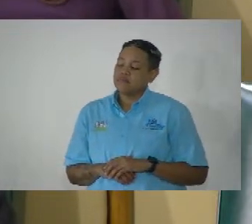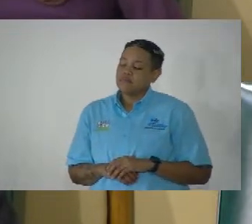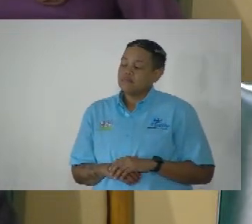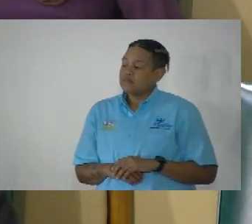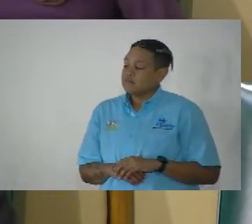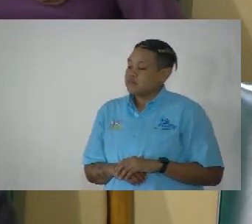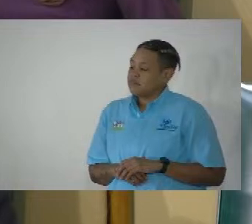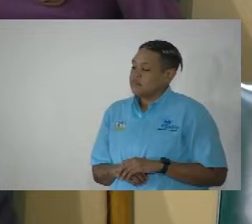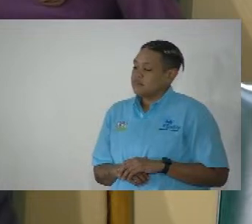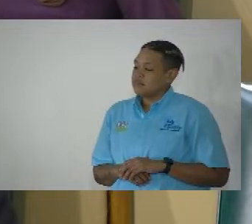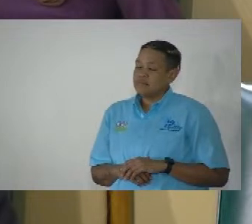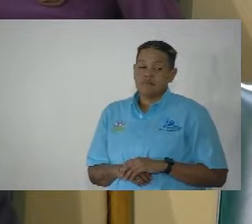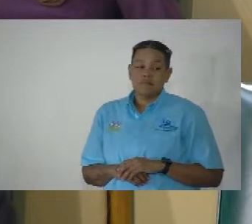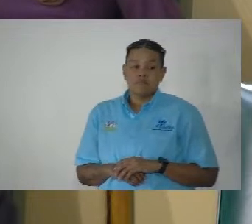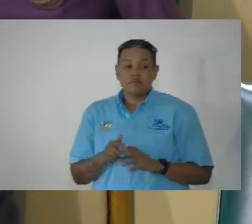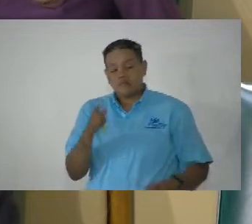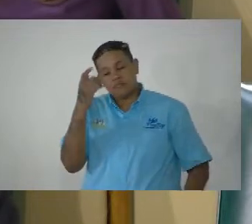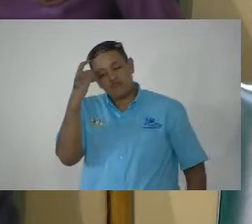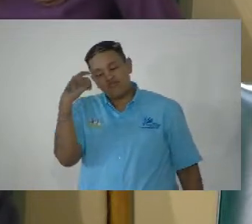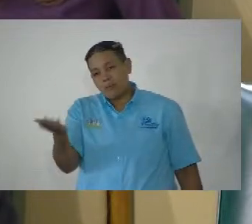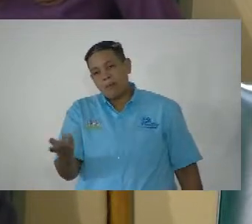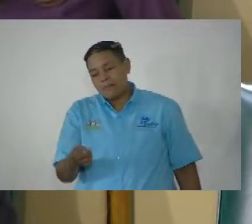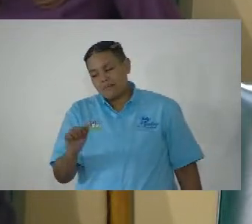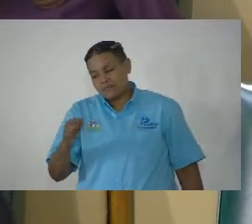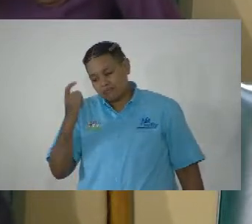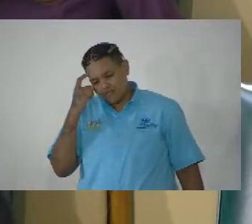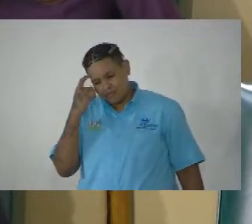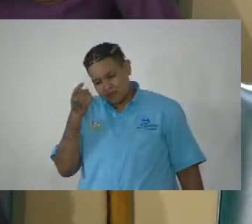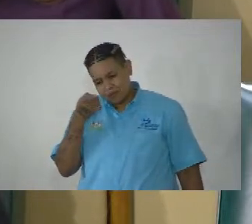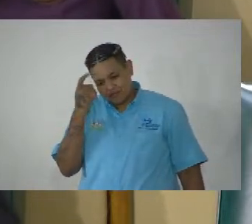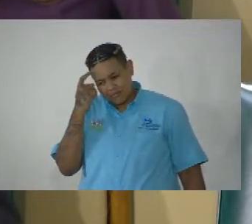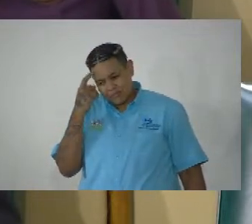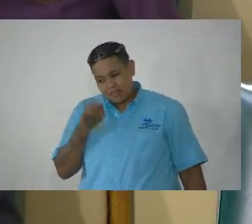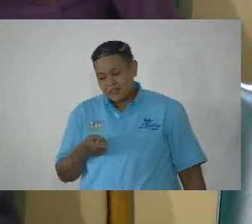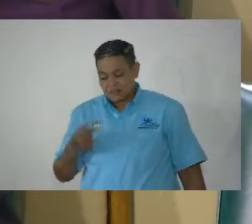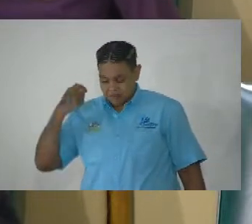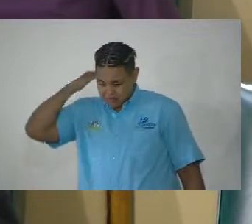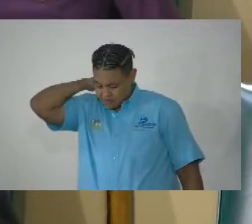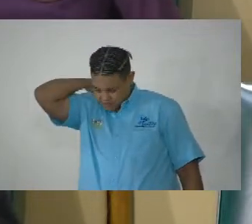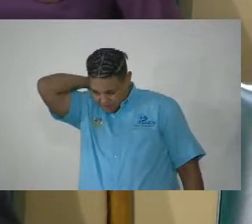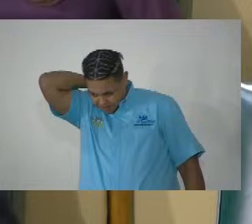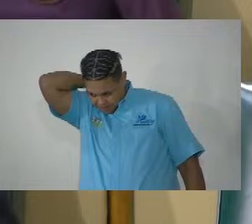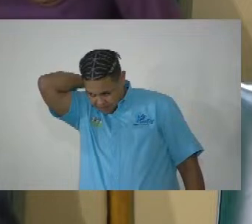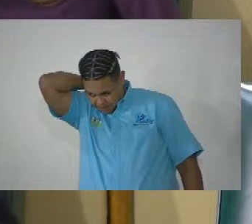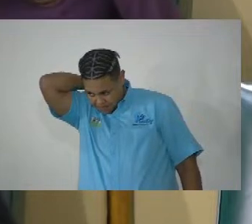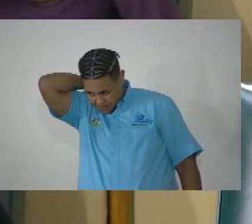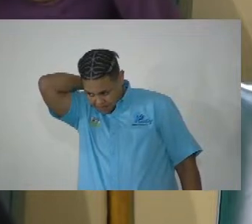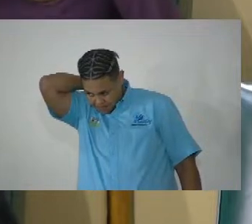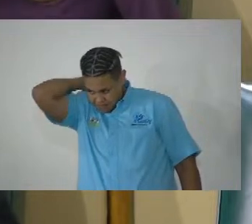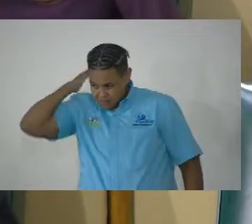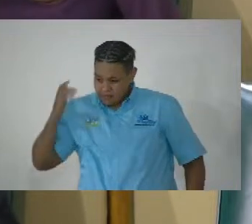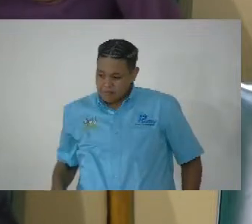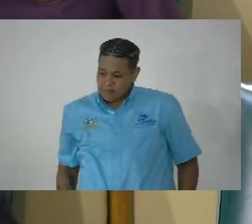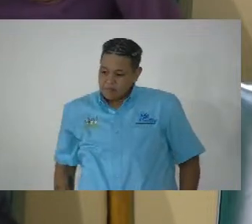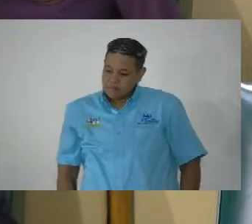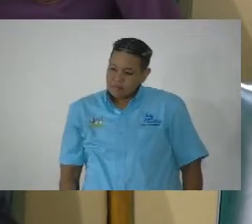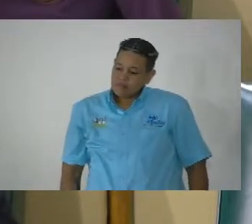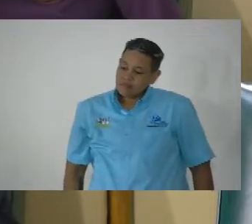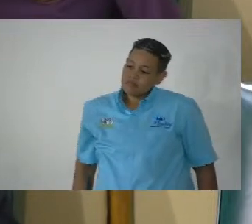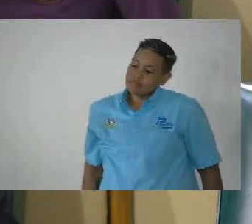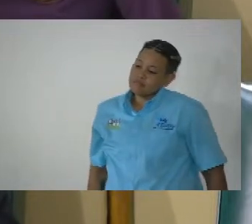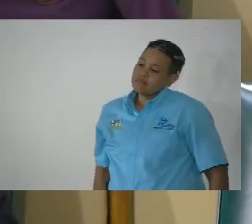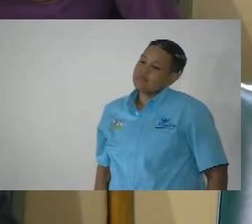You remember? He remembers. So, at that Joint